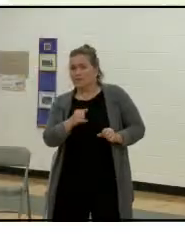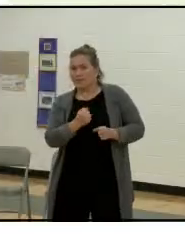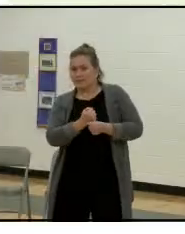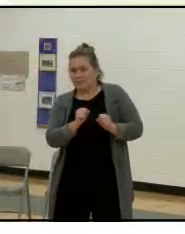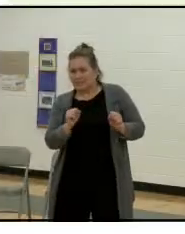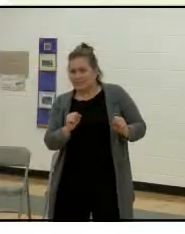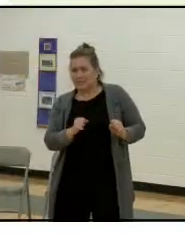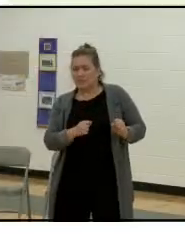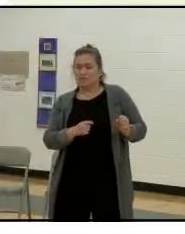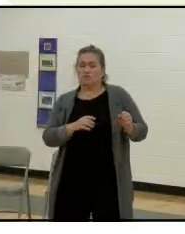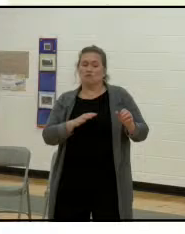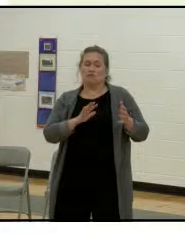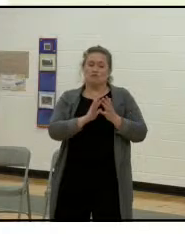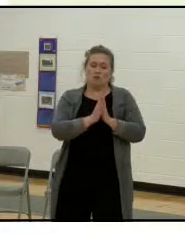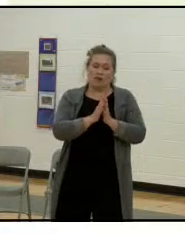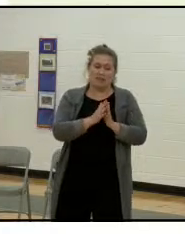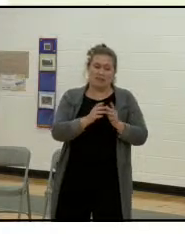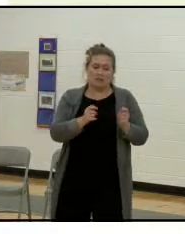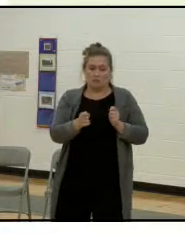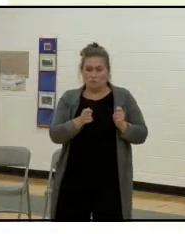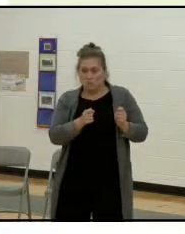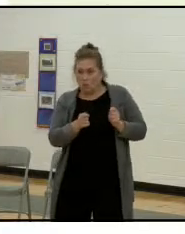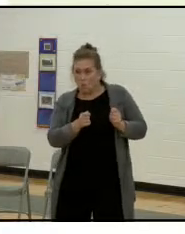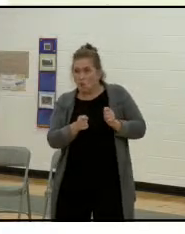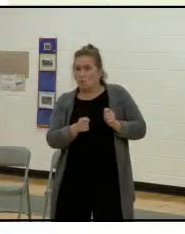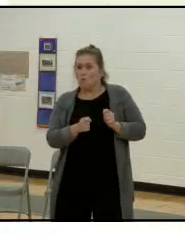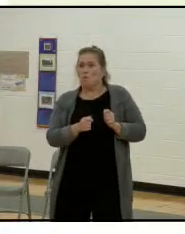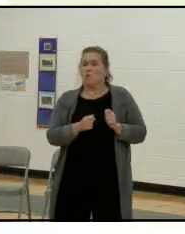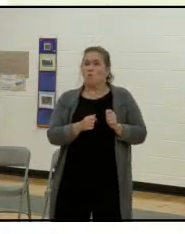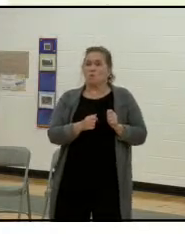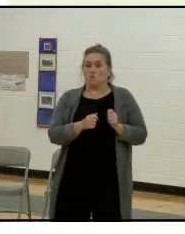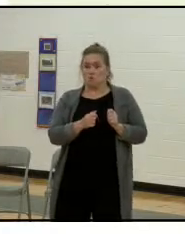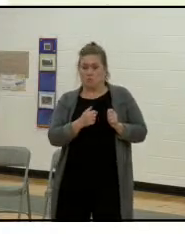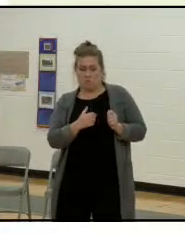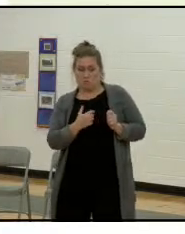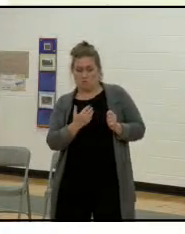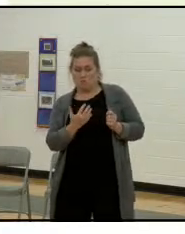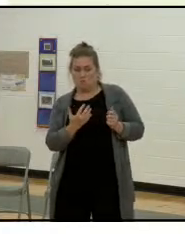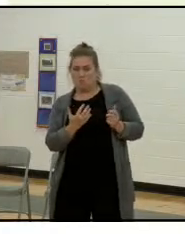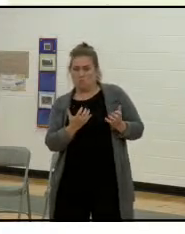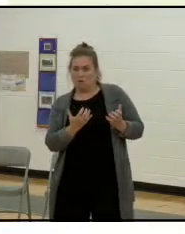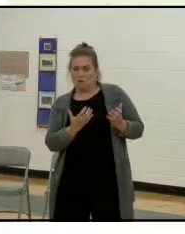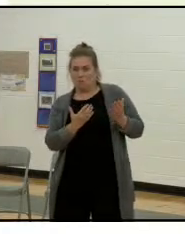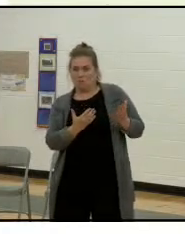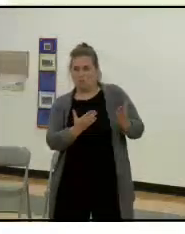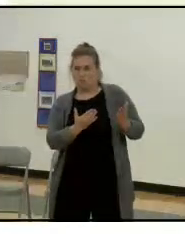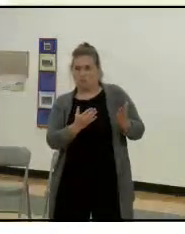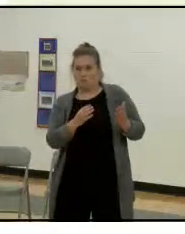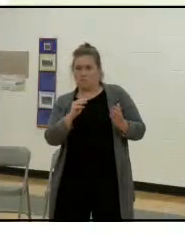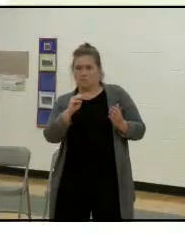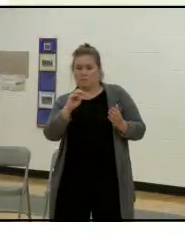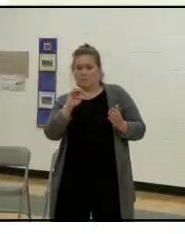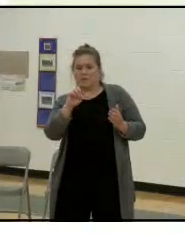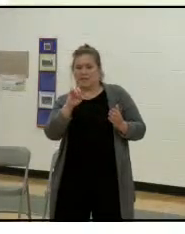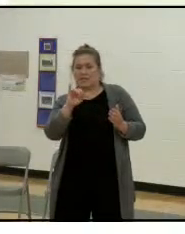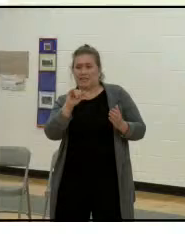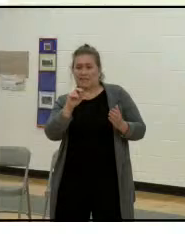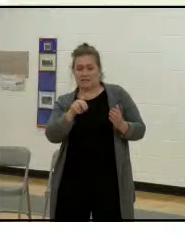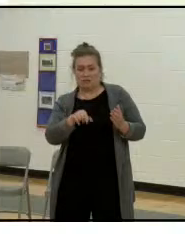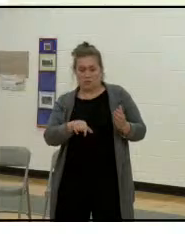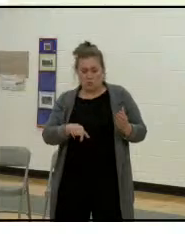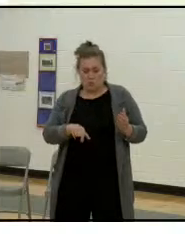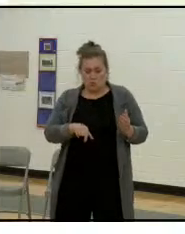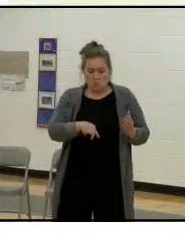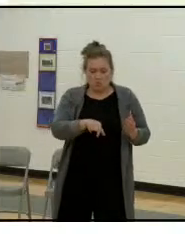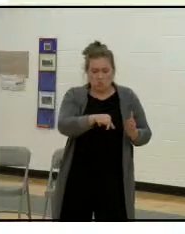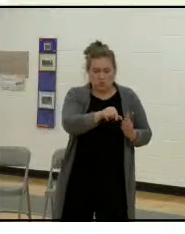speeds. So we're proposing to add this median here in order to kind of help control and direct